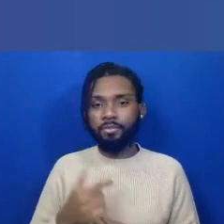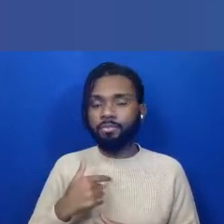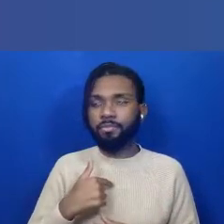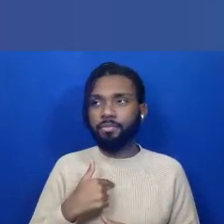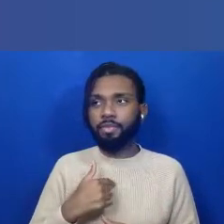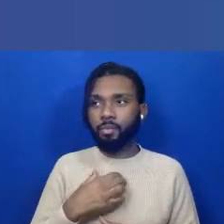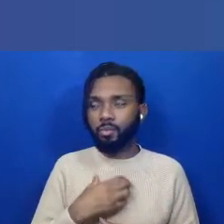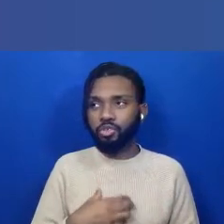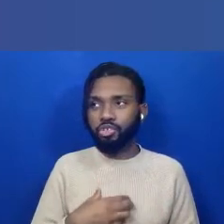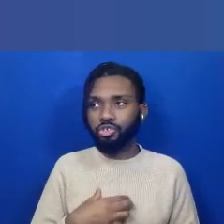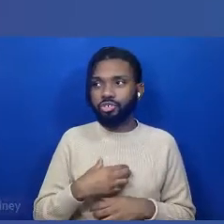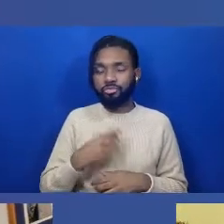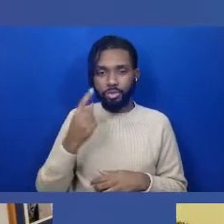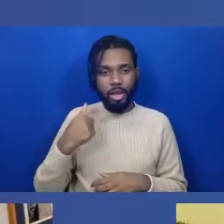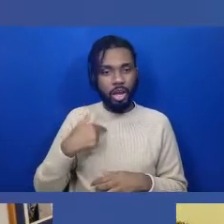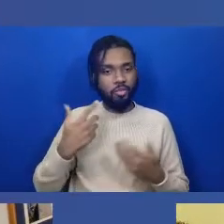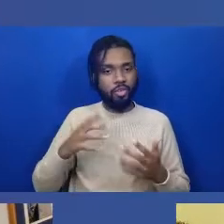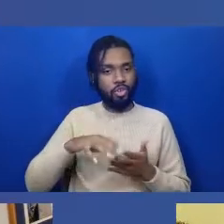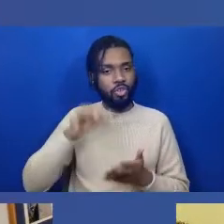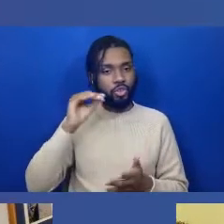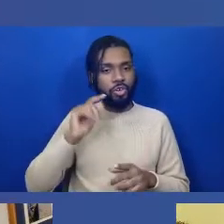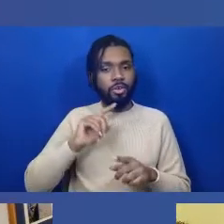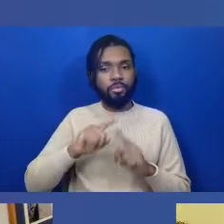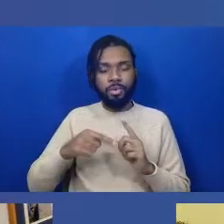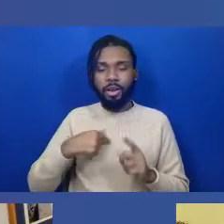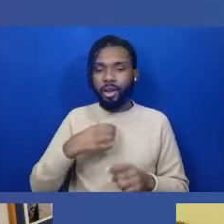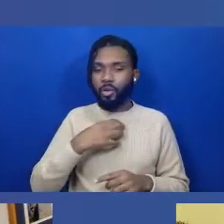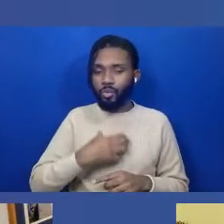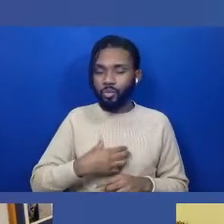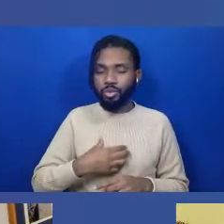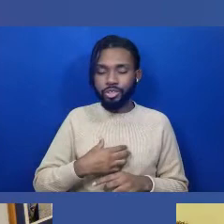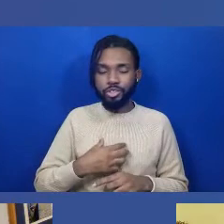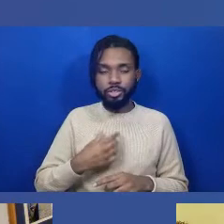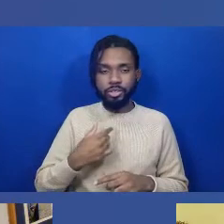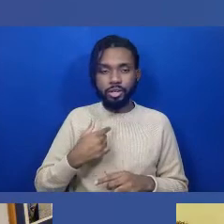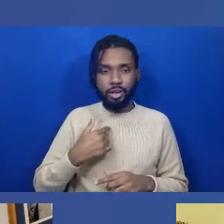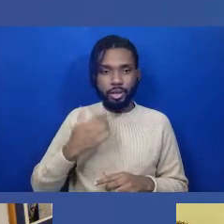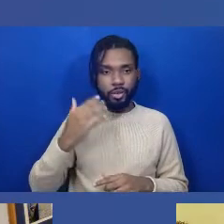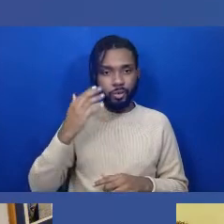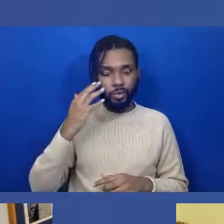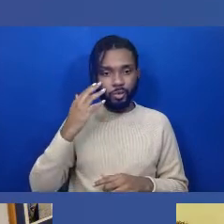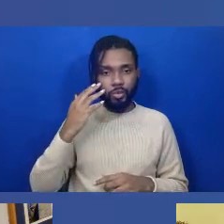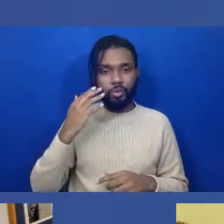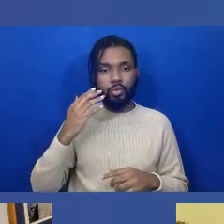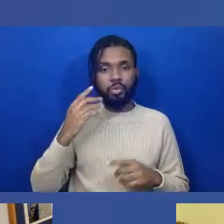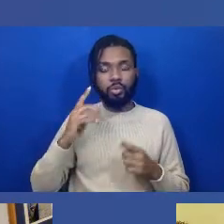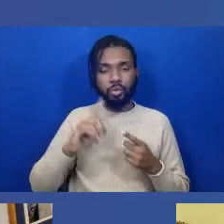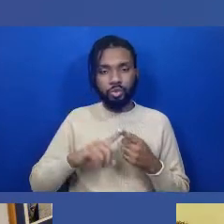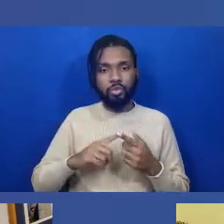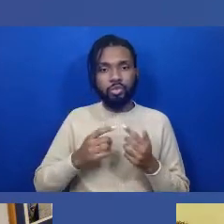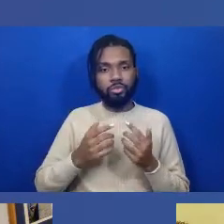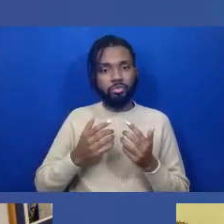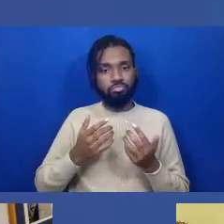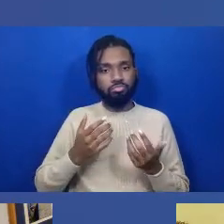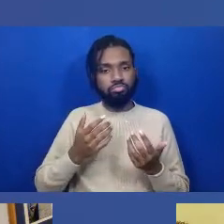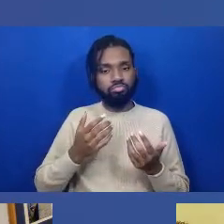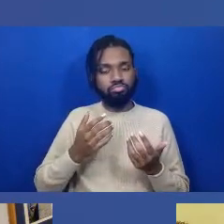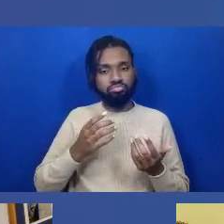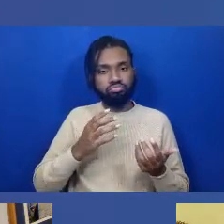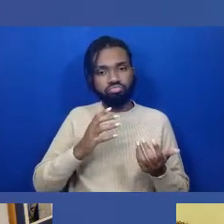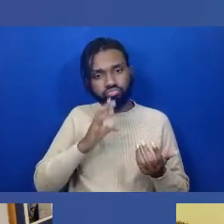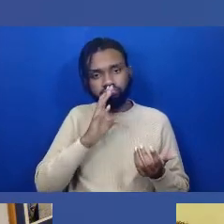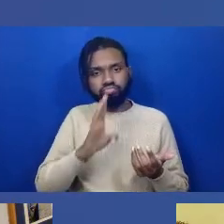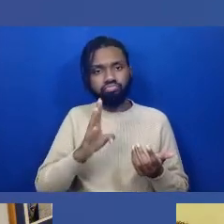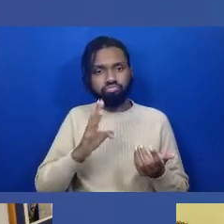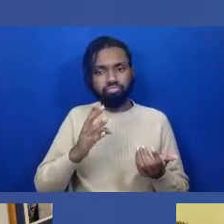I've learned it and I'm glad I've learned it, but I wish I had known to be forward, more forward with saying, no, that's